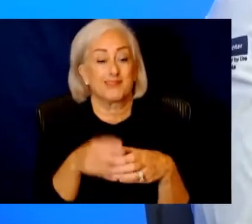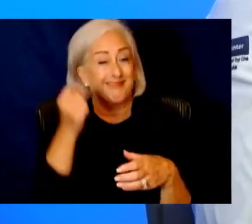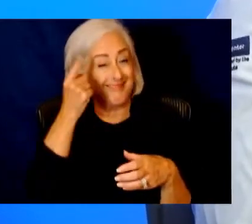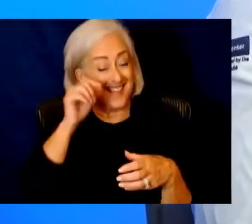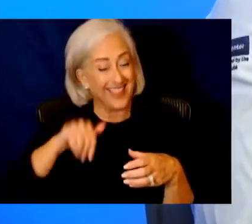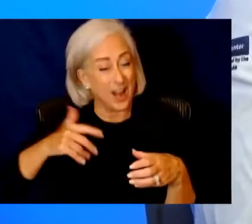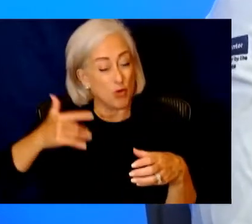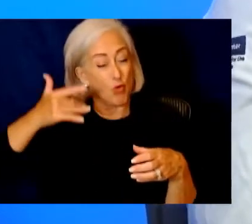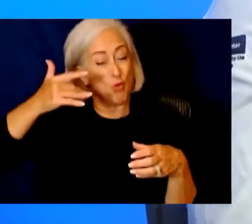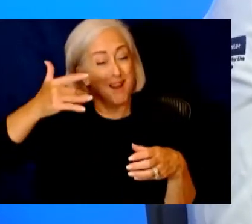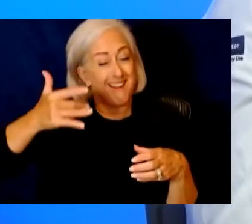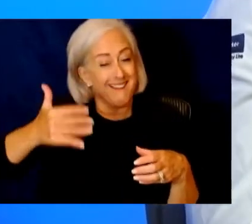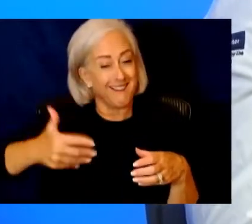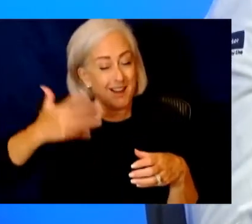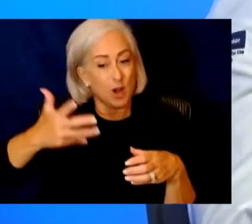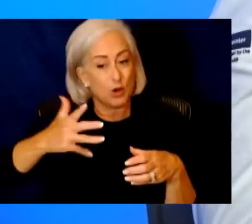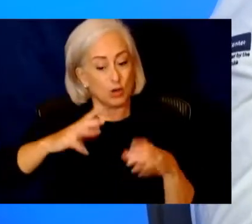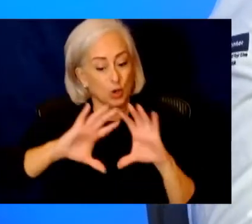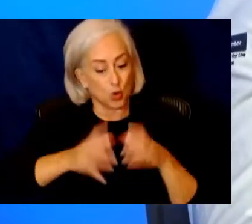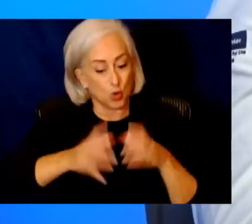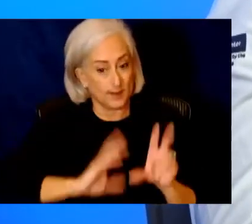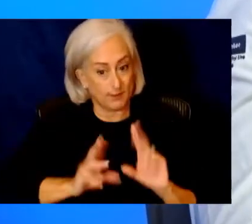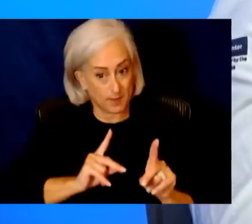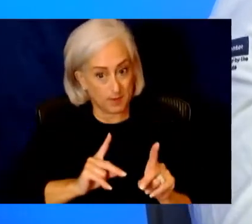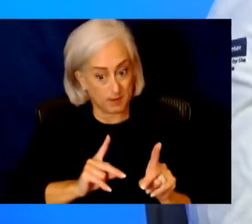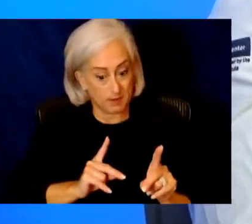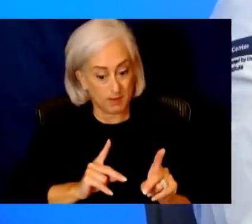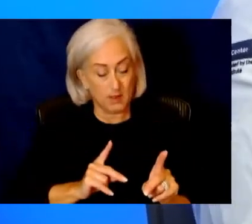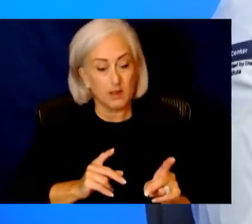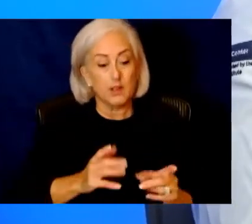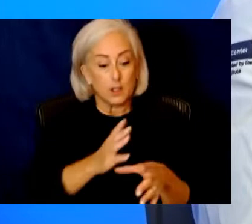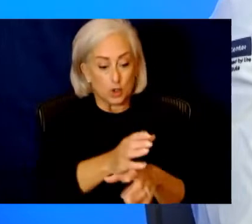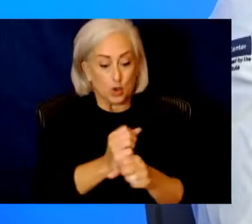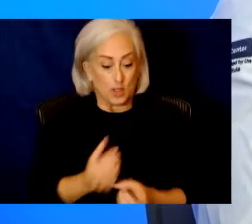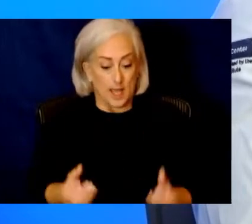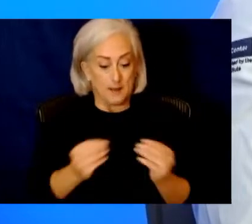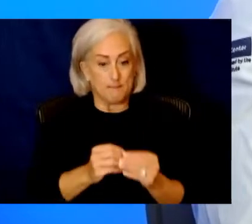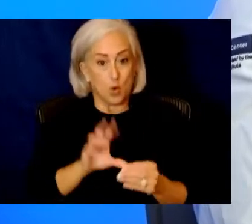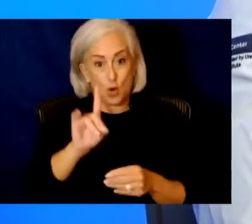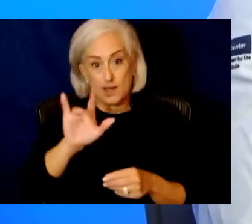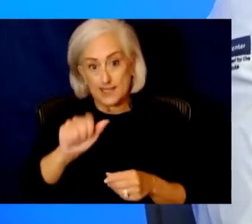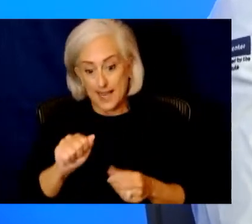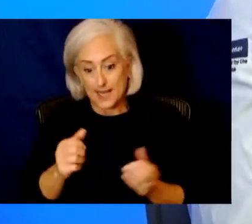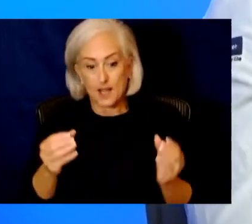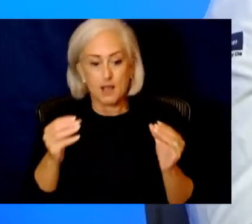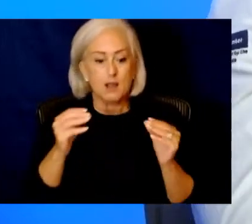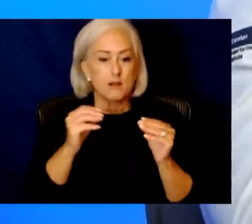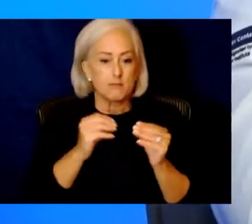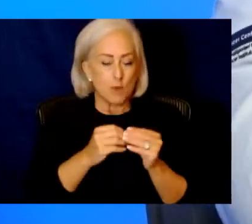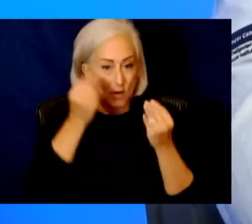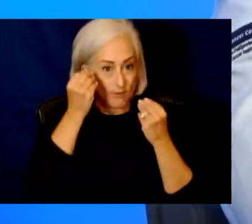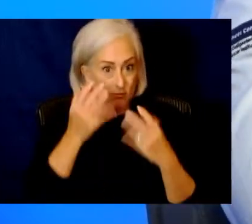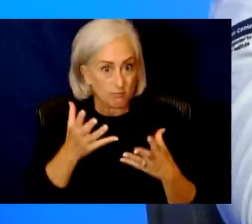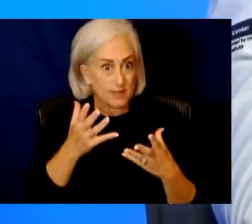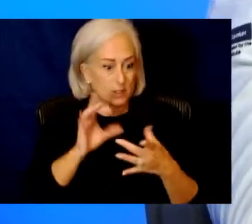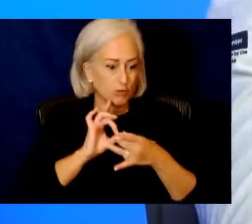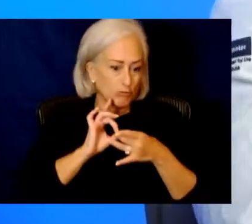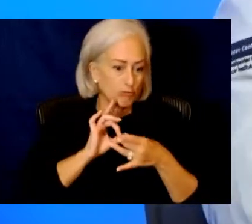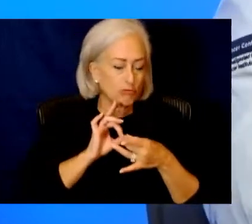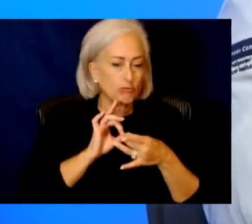and in order to have more data and more patients on these studies, we cooperate with folks